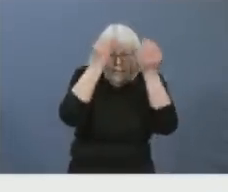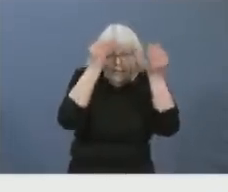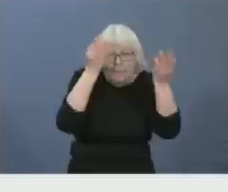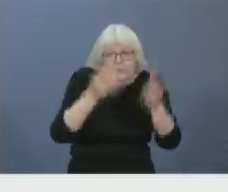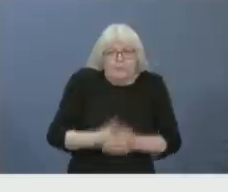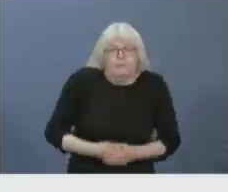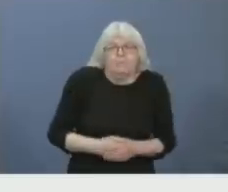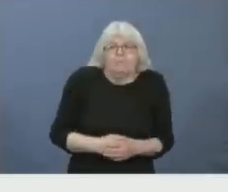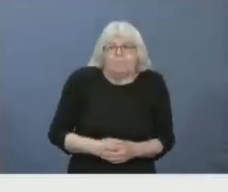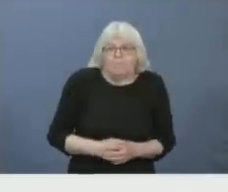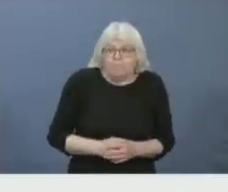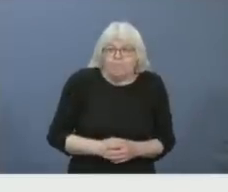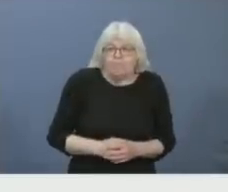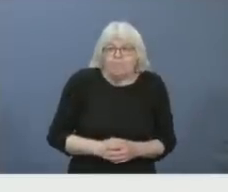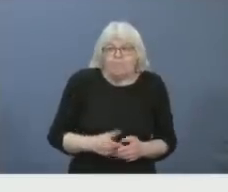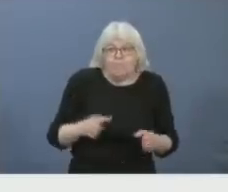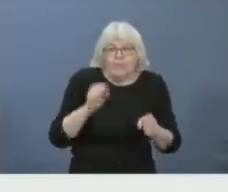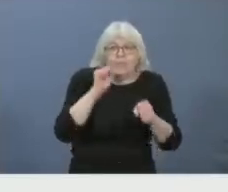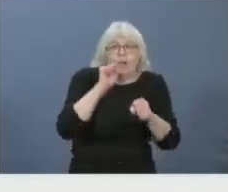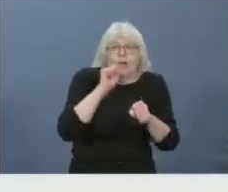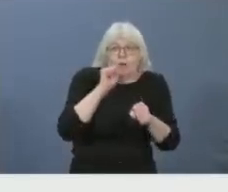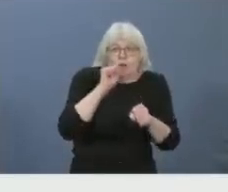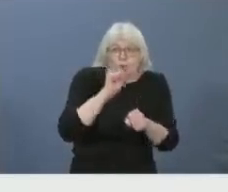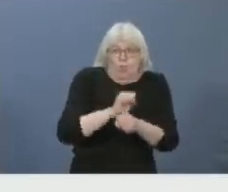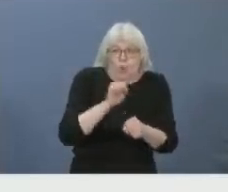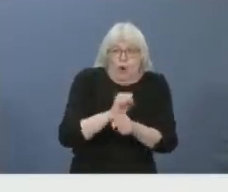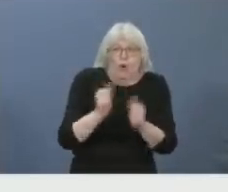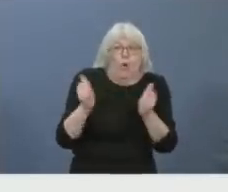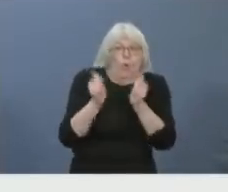continue to work with the Canadian Interagency Forest Fire Center